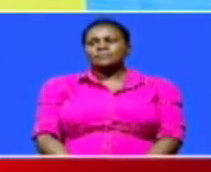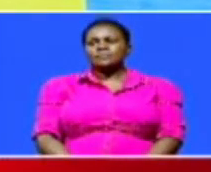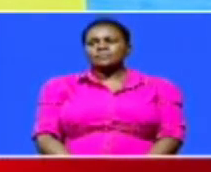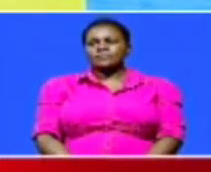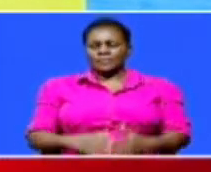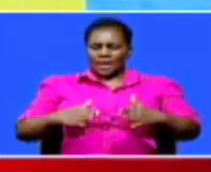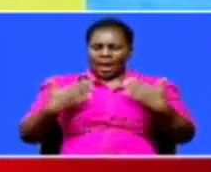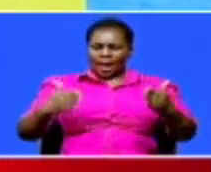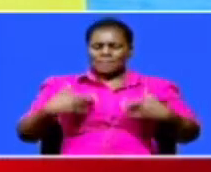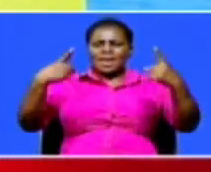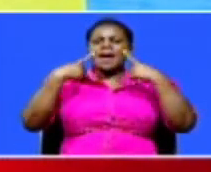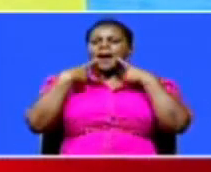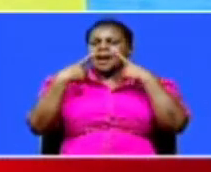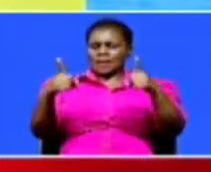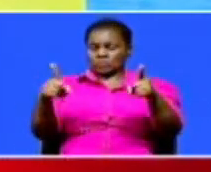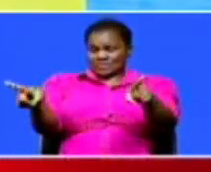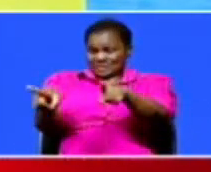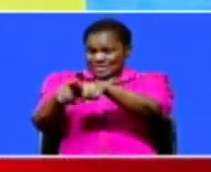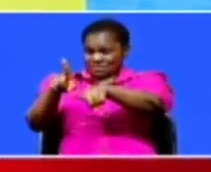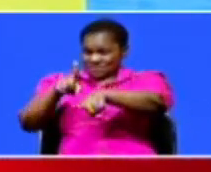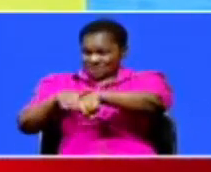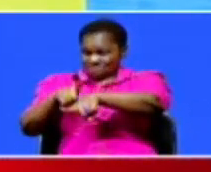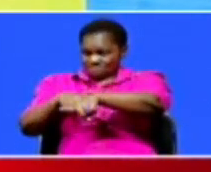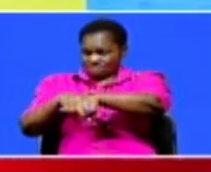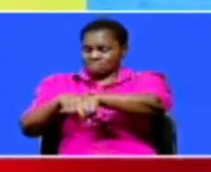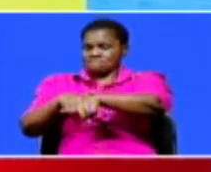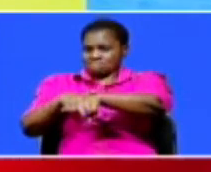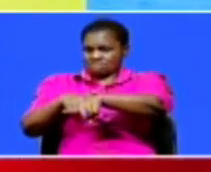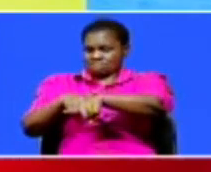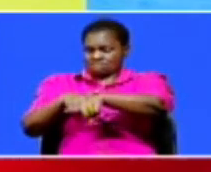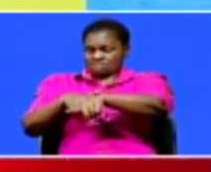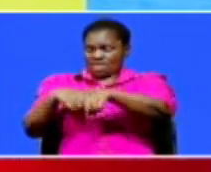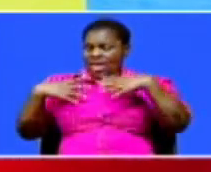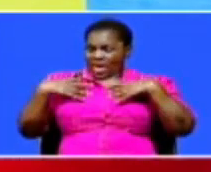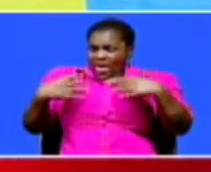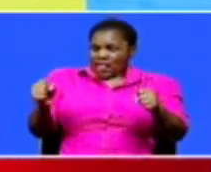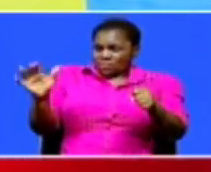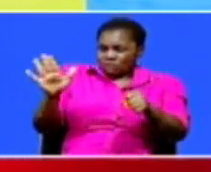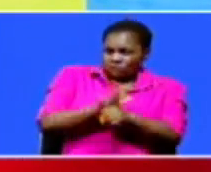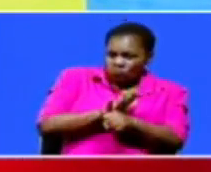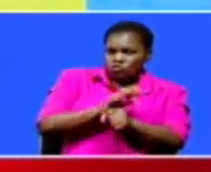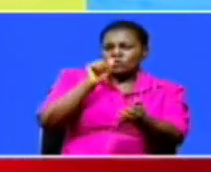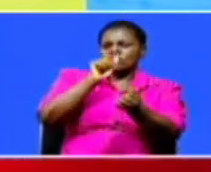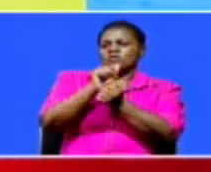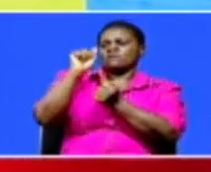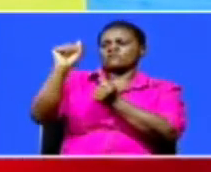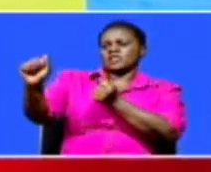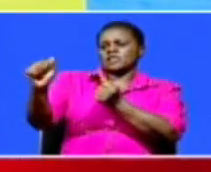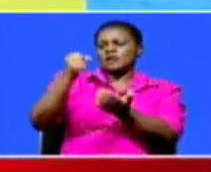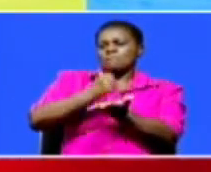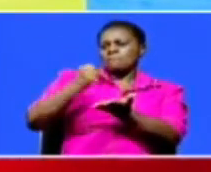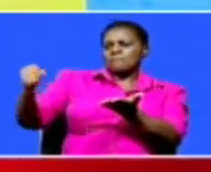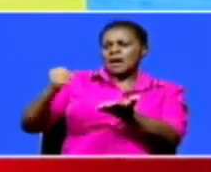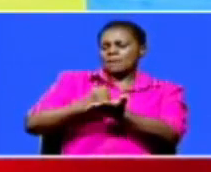We are pleased to inform you that within the same period, we registered 15 more recoveries that have been discharged from